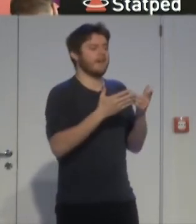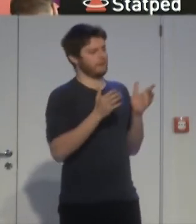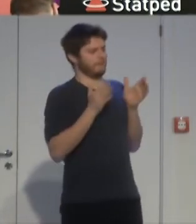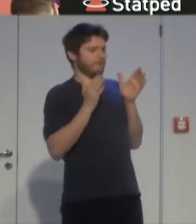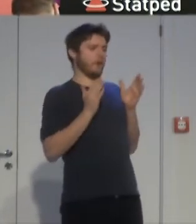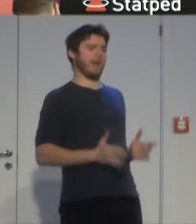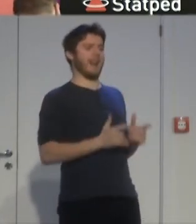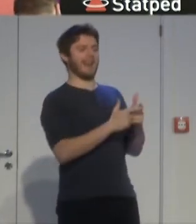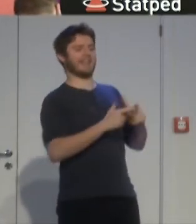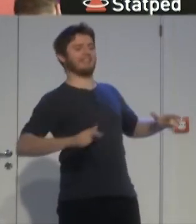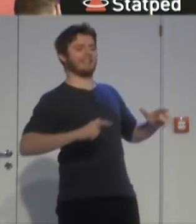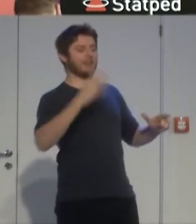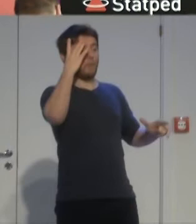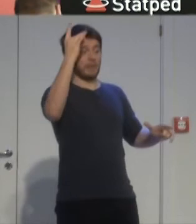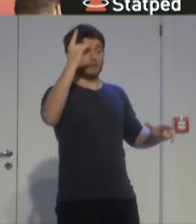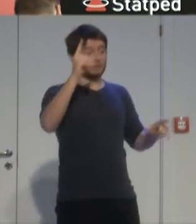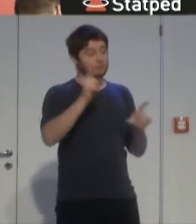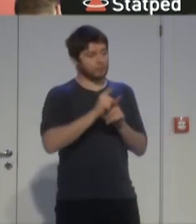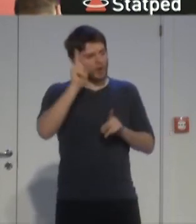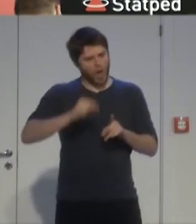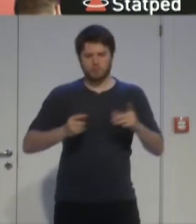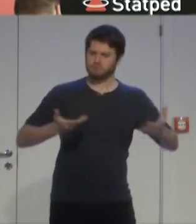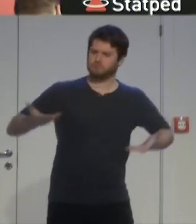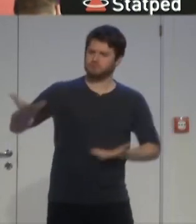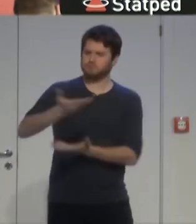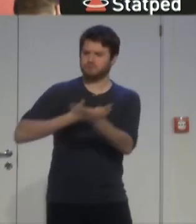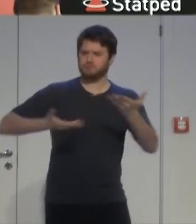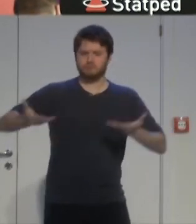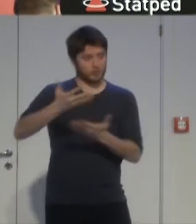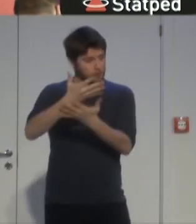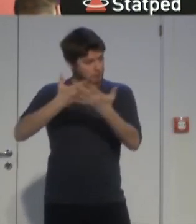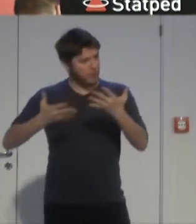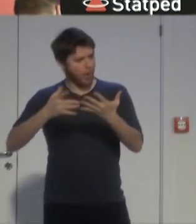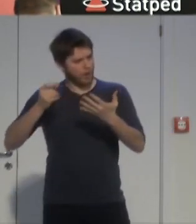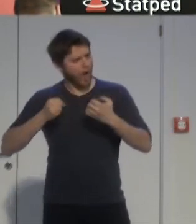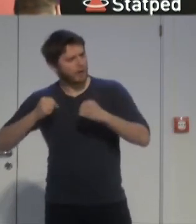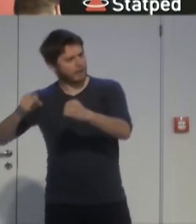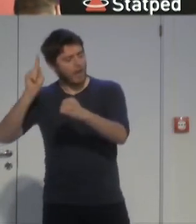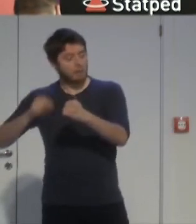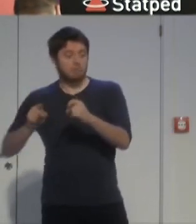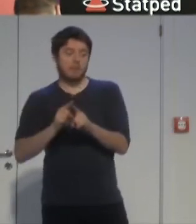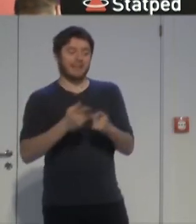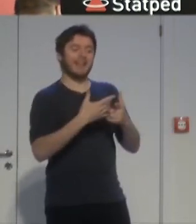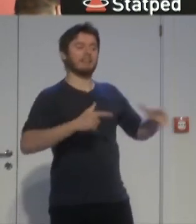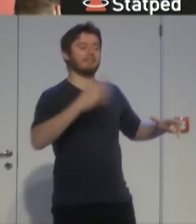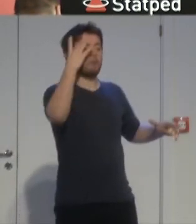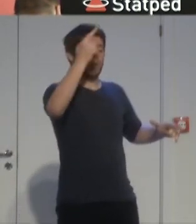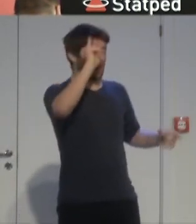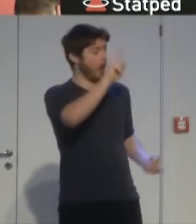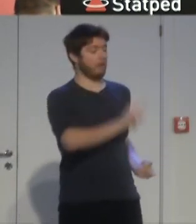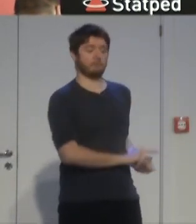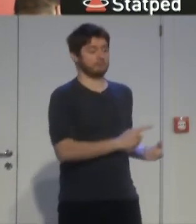us. You can have high languaging agency, low formal linguistic competence.